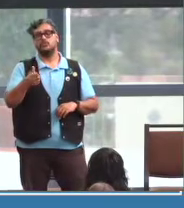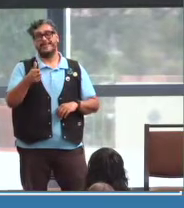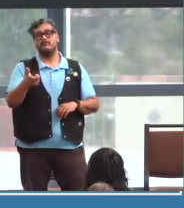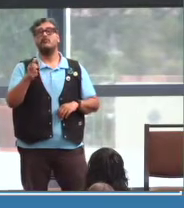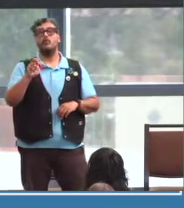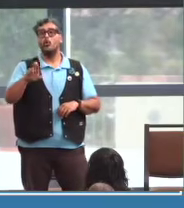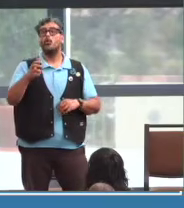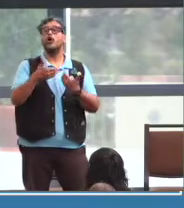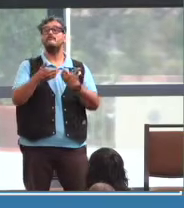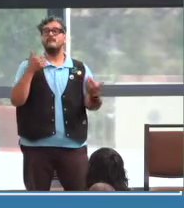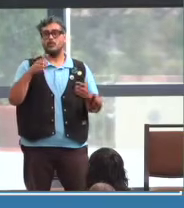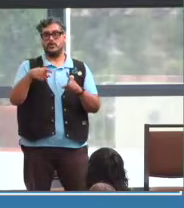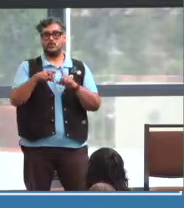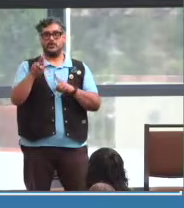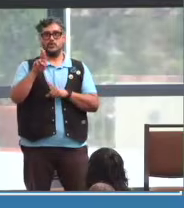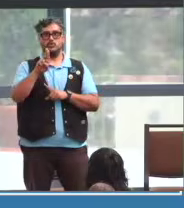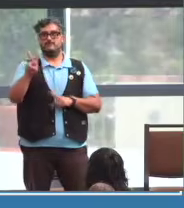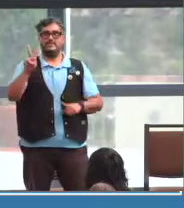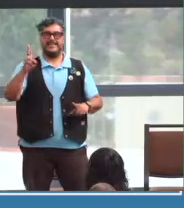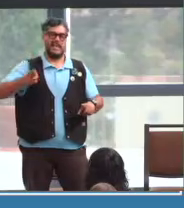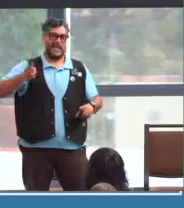when the UV index is highest.